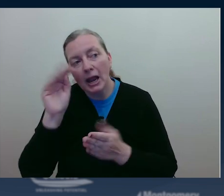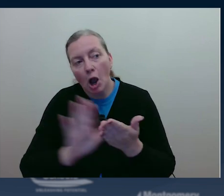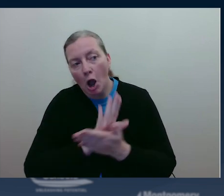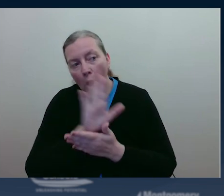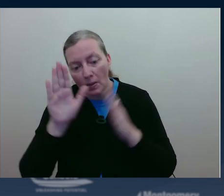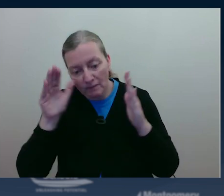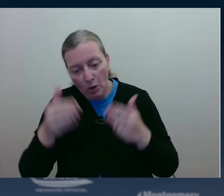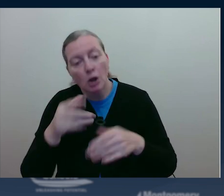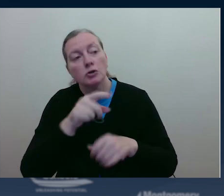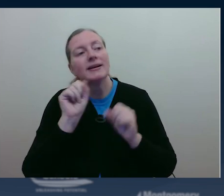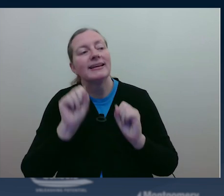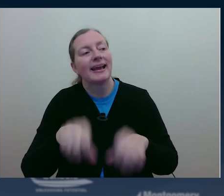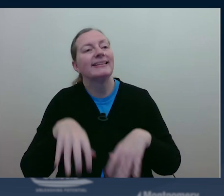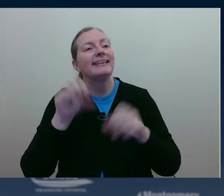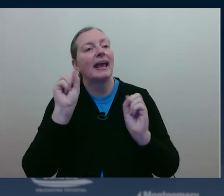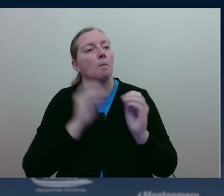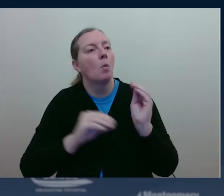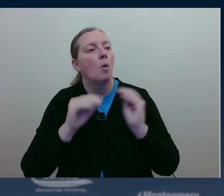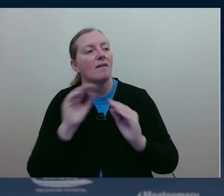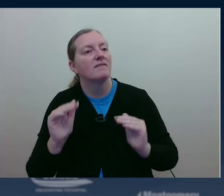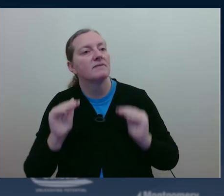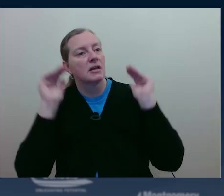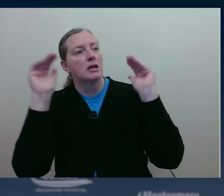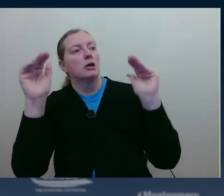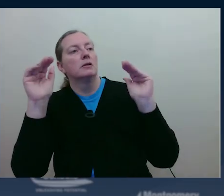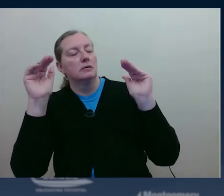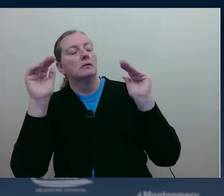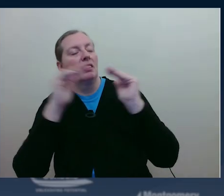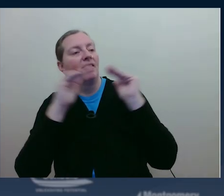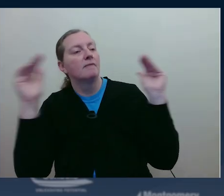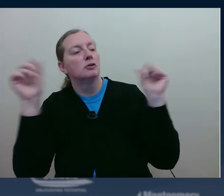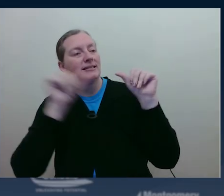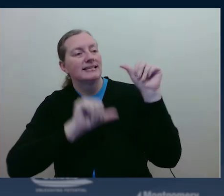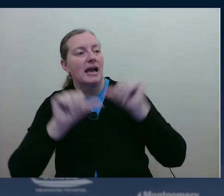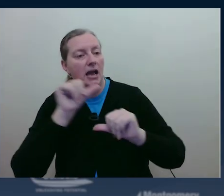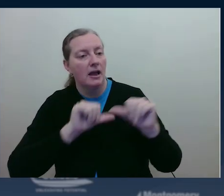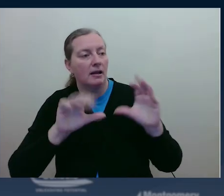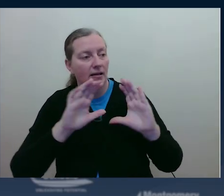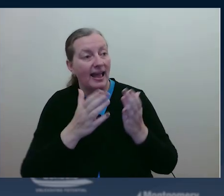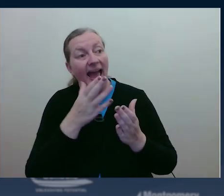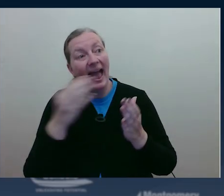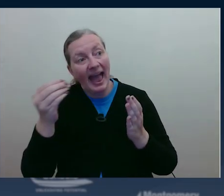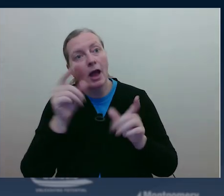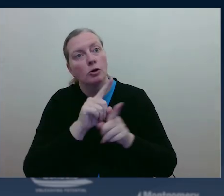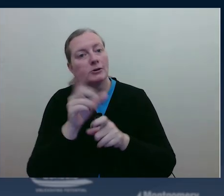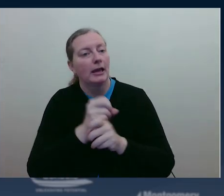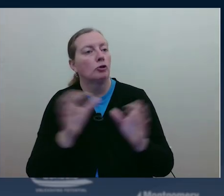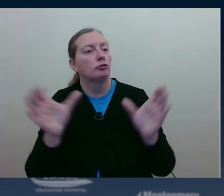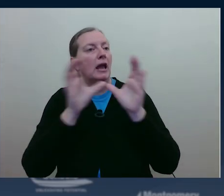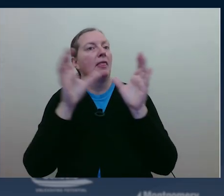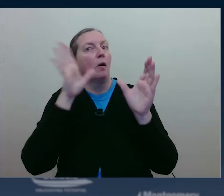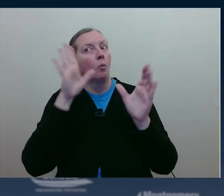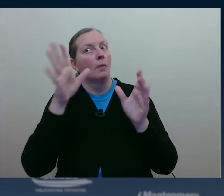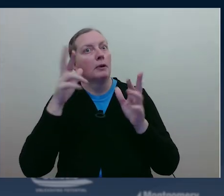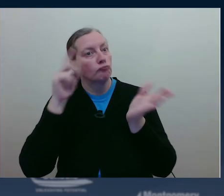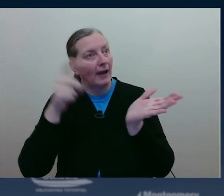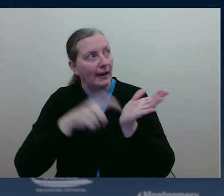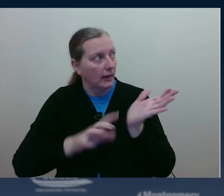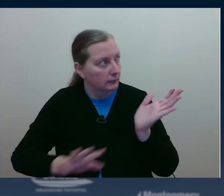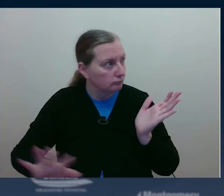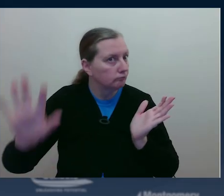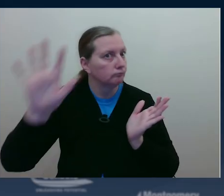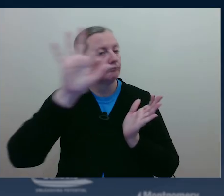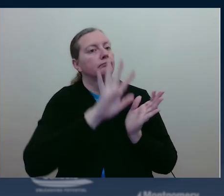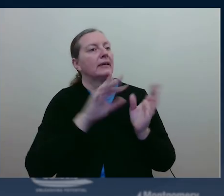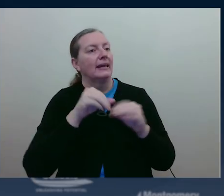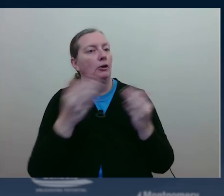courses and earn an industry recognized credential. In a moment, we'll share additional details about the program Anita has